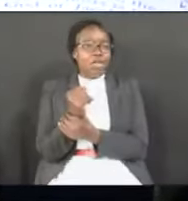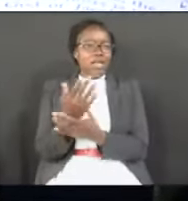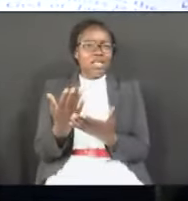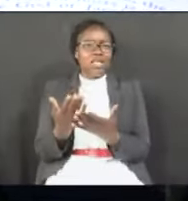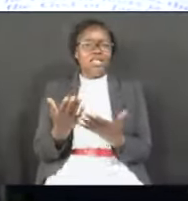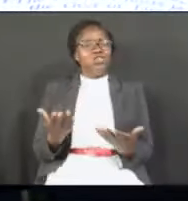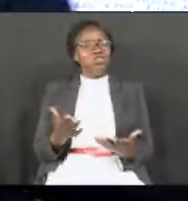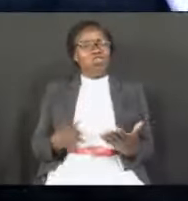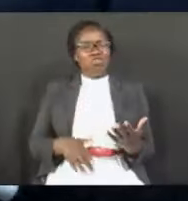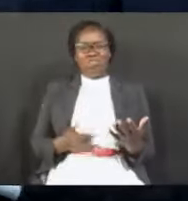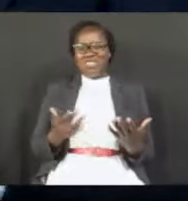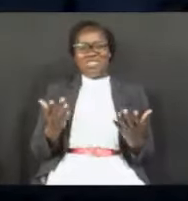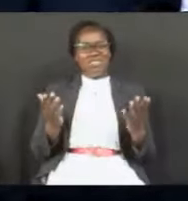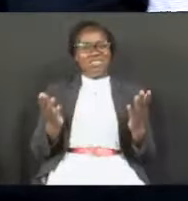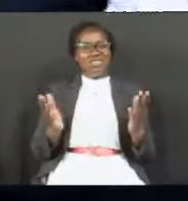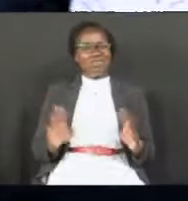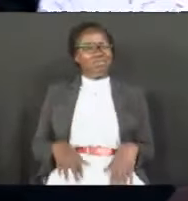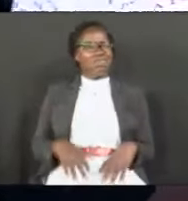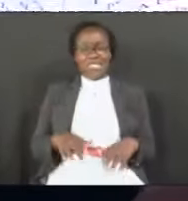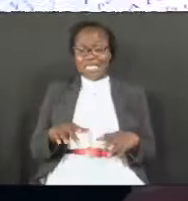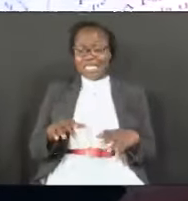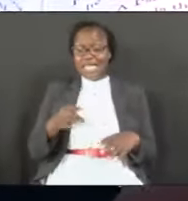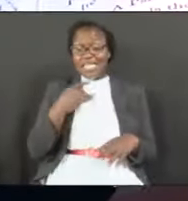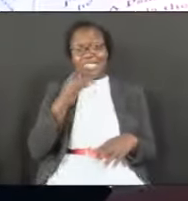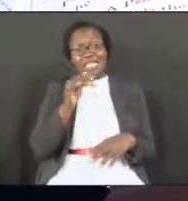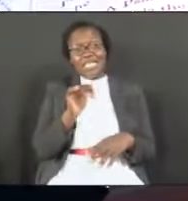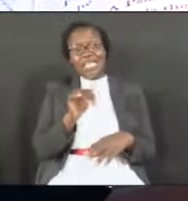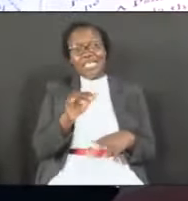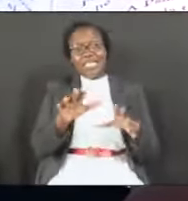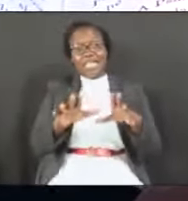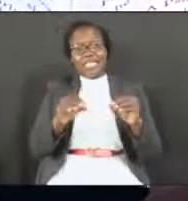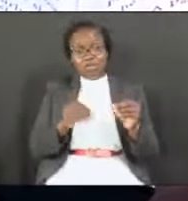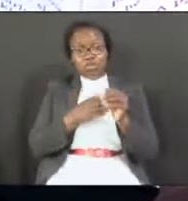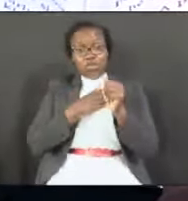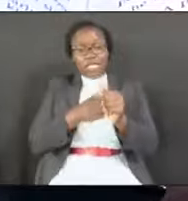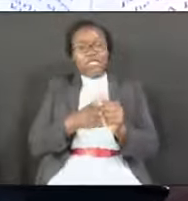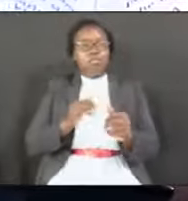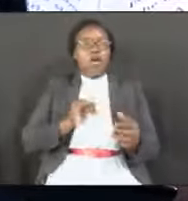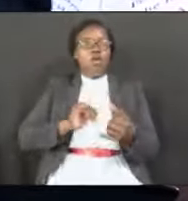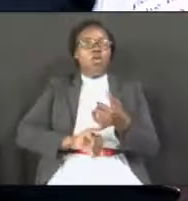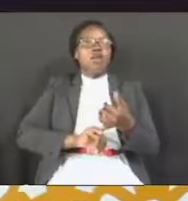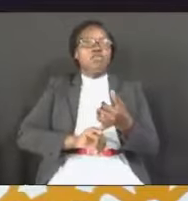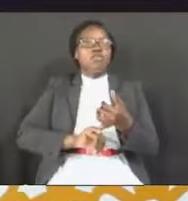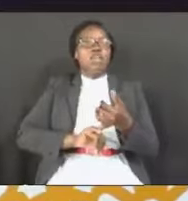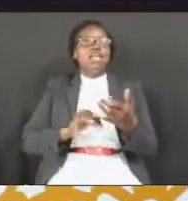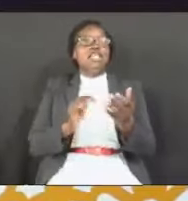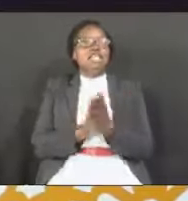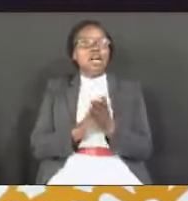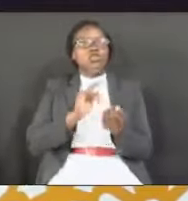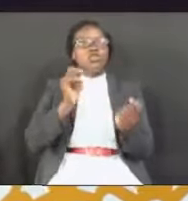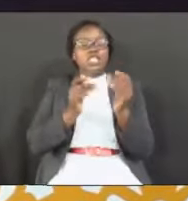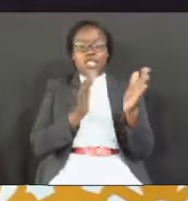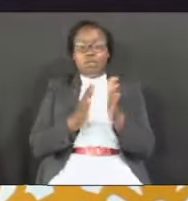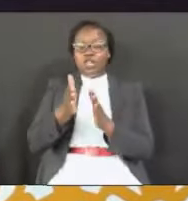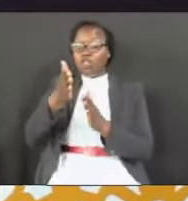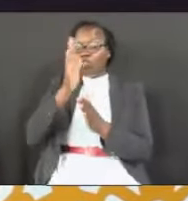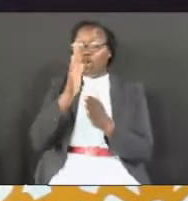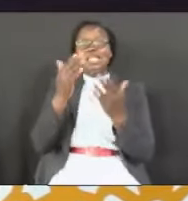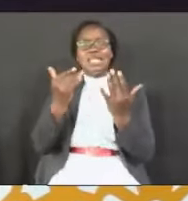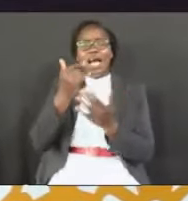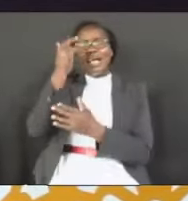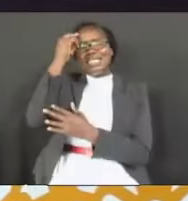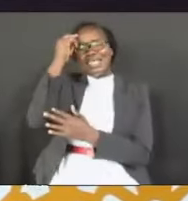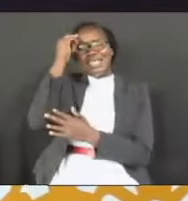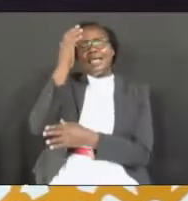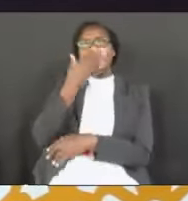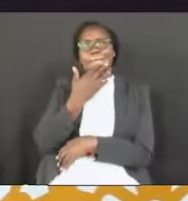of. He accepted to be led by his wife to change the plan of God. Now he is contemplating in his